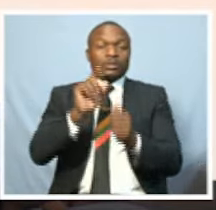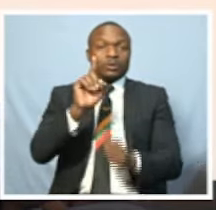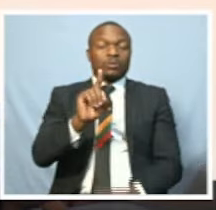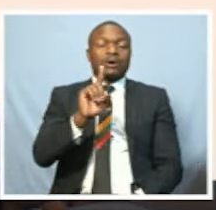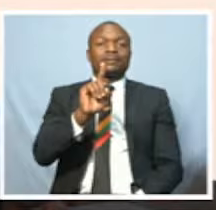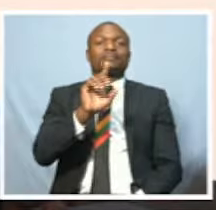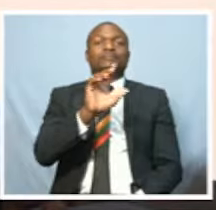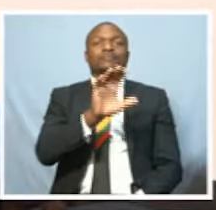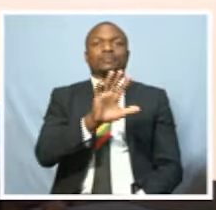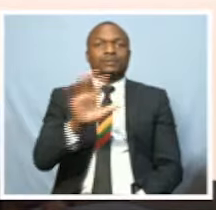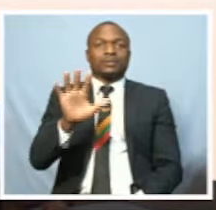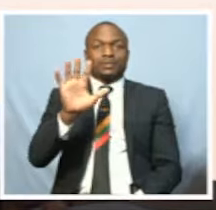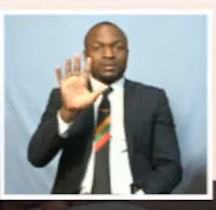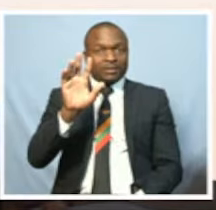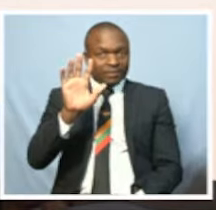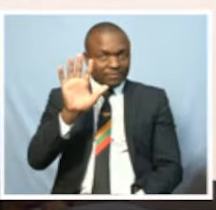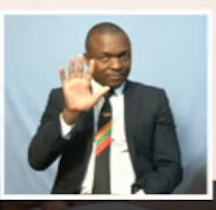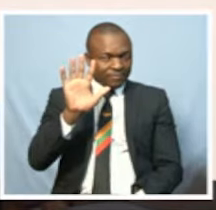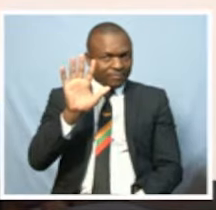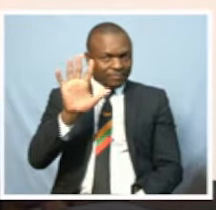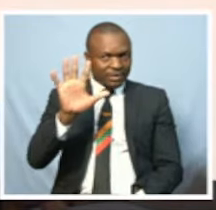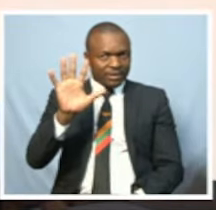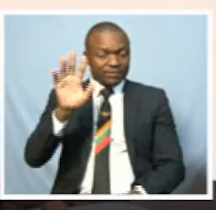it's 5 desks with